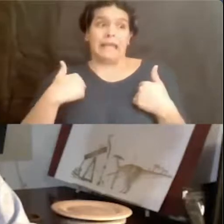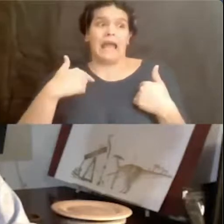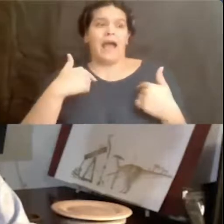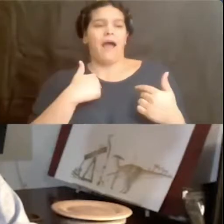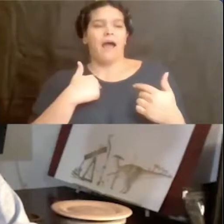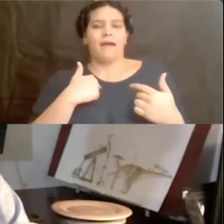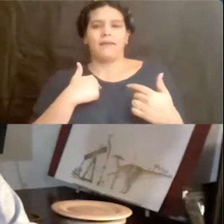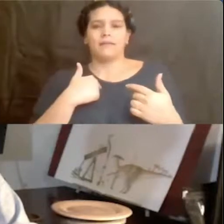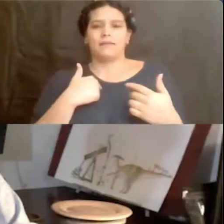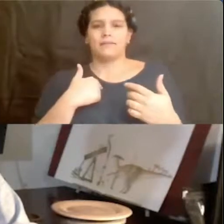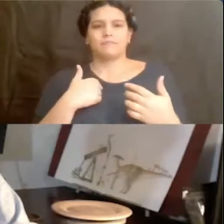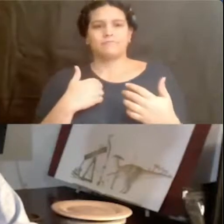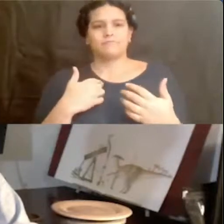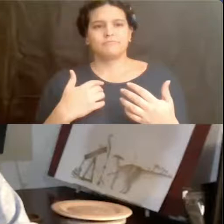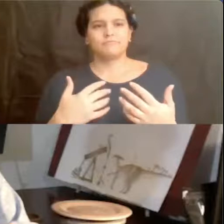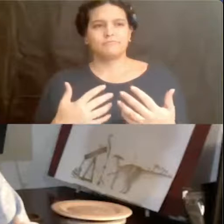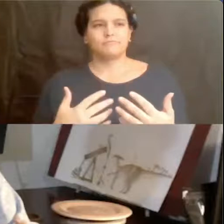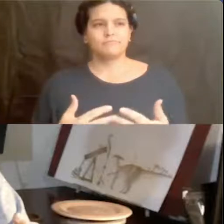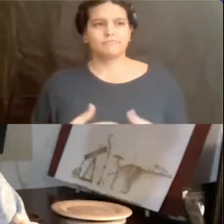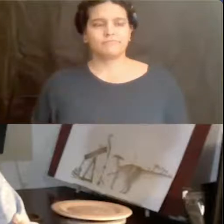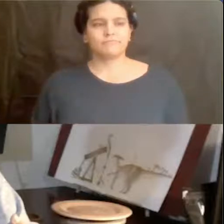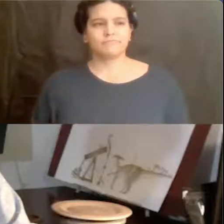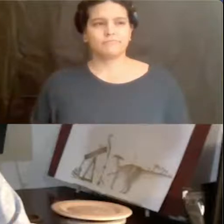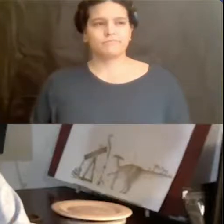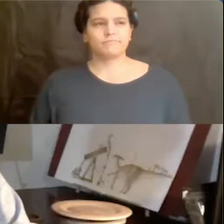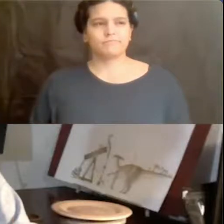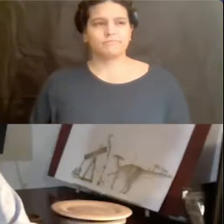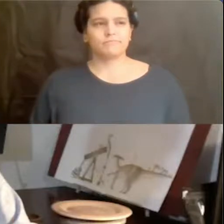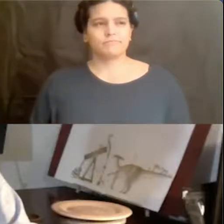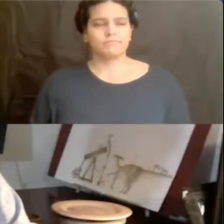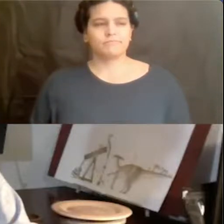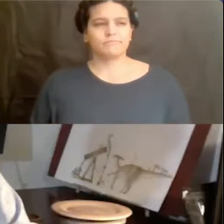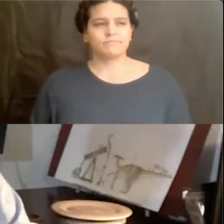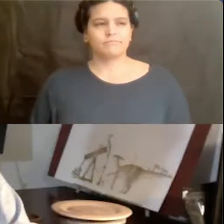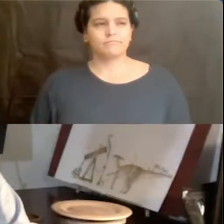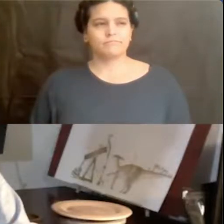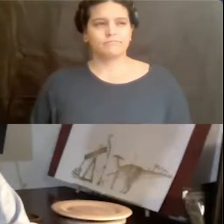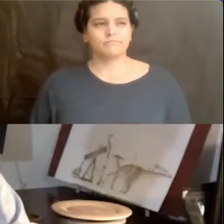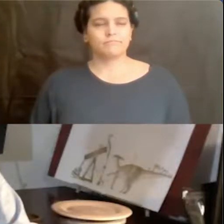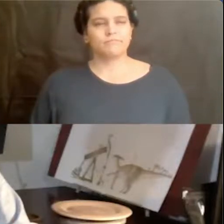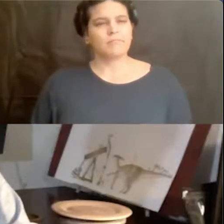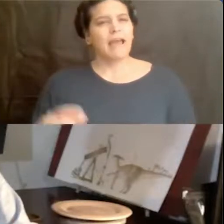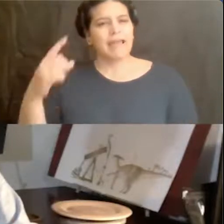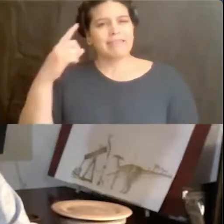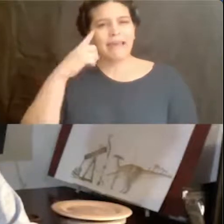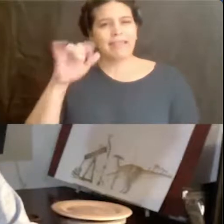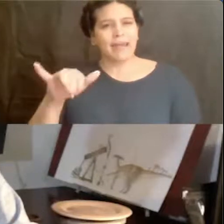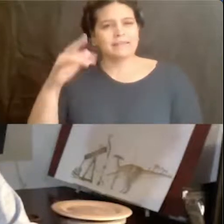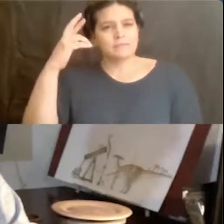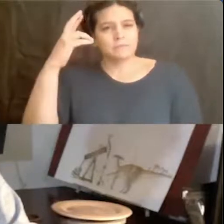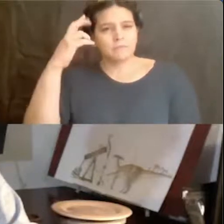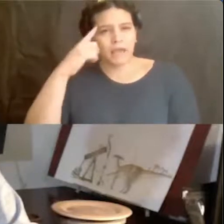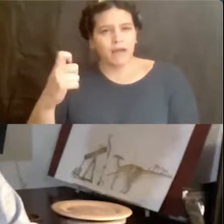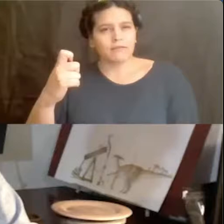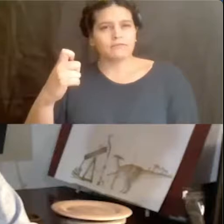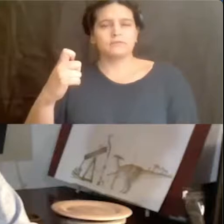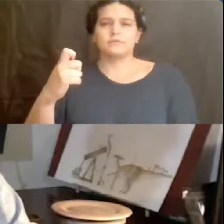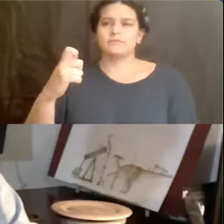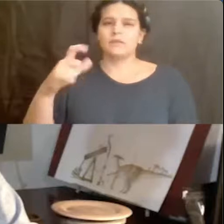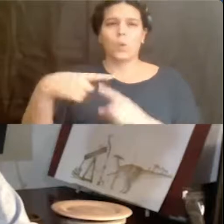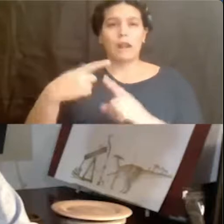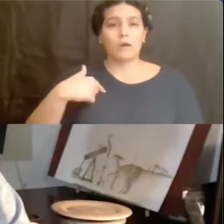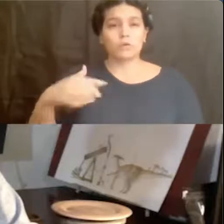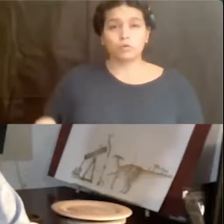that to, ever since I was young, I was aware that I was different because I was gay. you